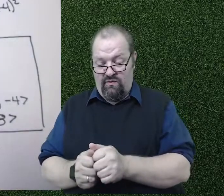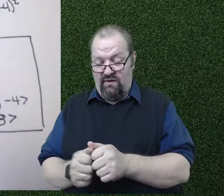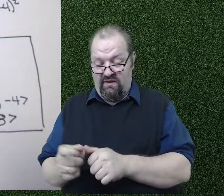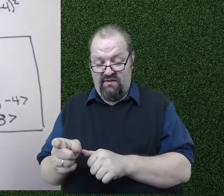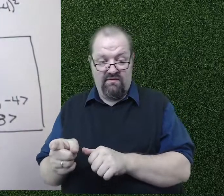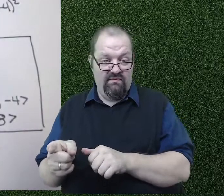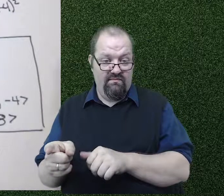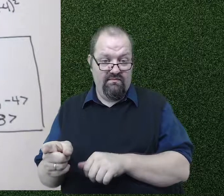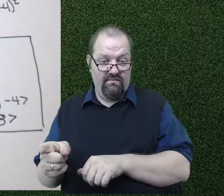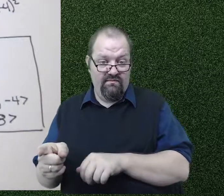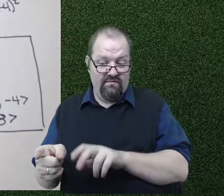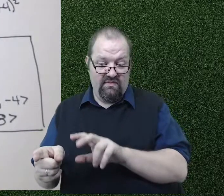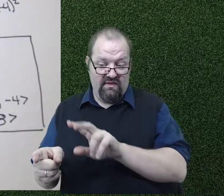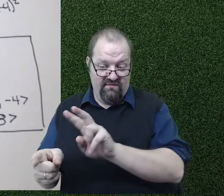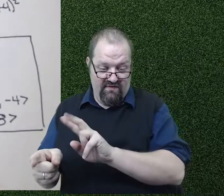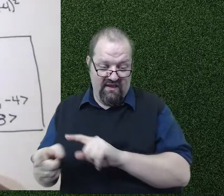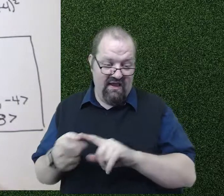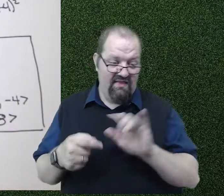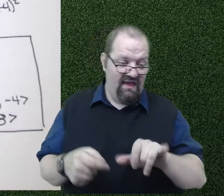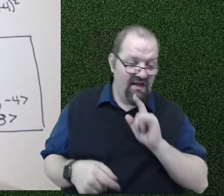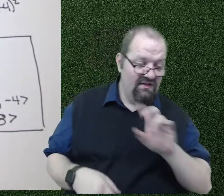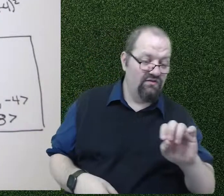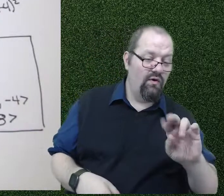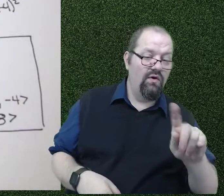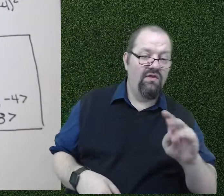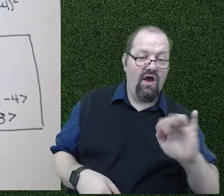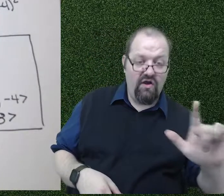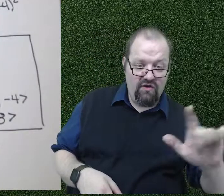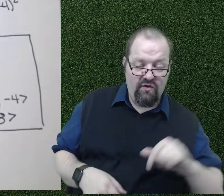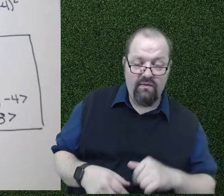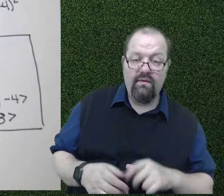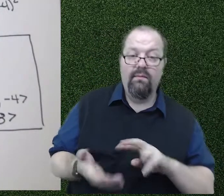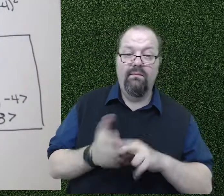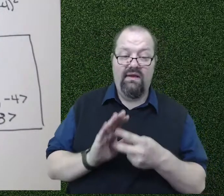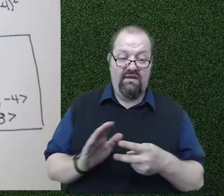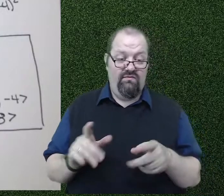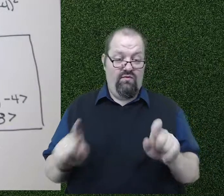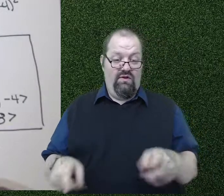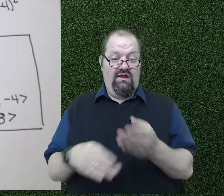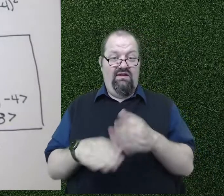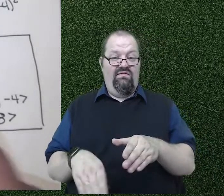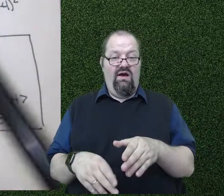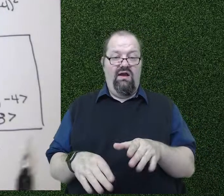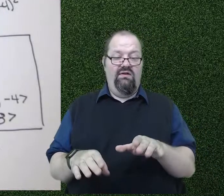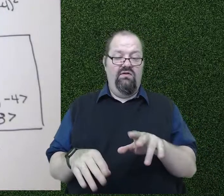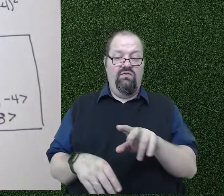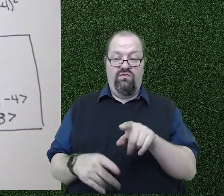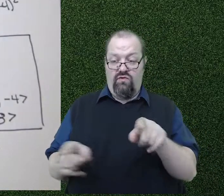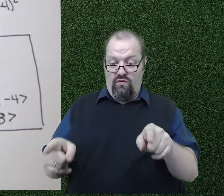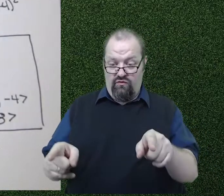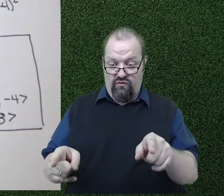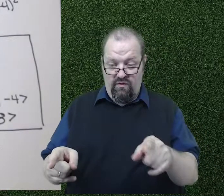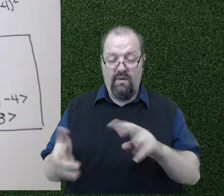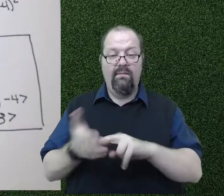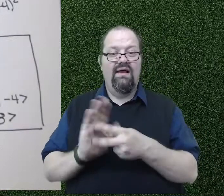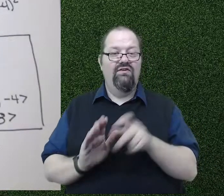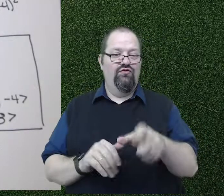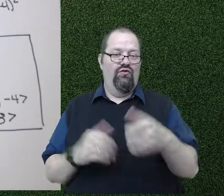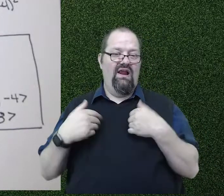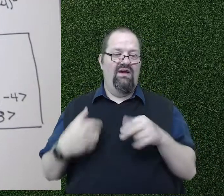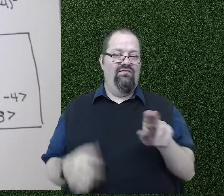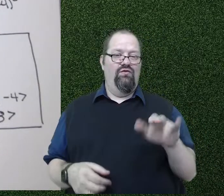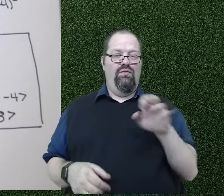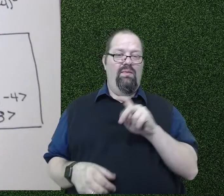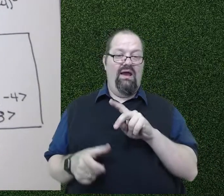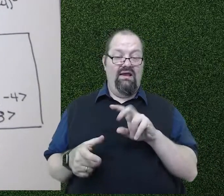V. So when I add these two guys, I'm supposed to get V back, or excuse me, U back. So if I want to get W